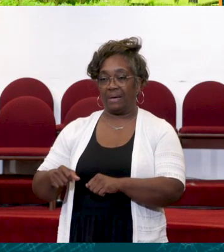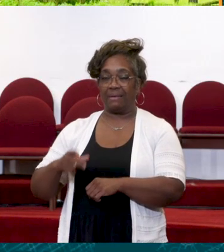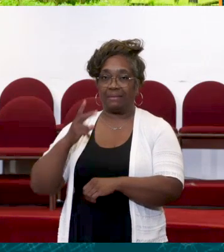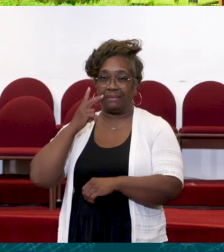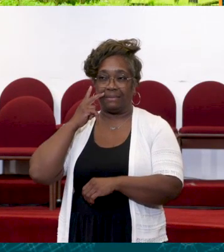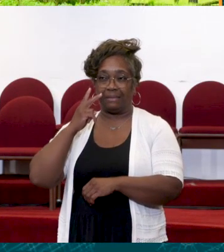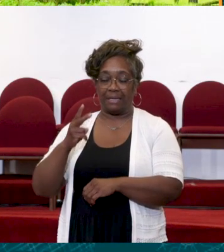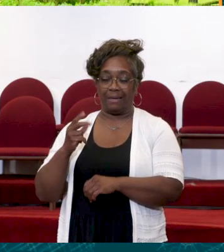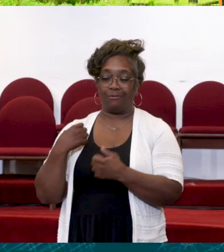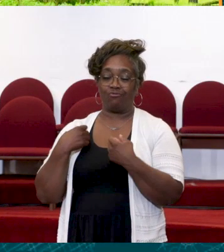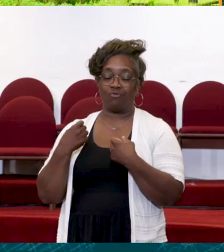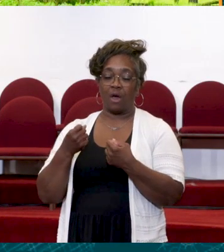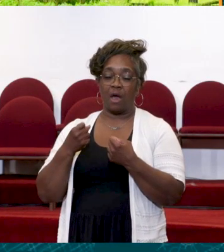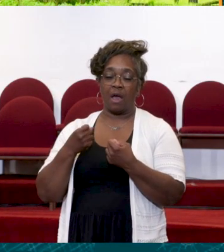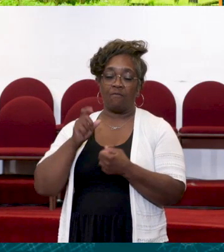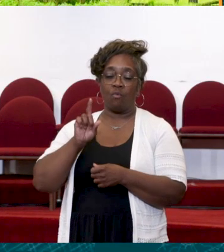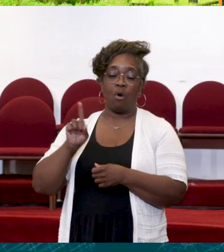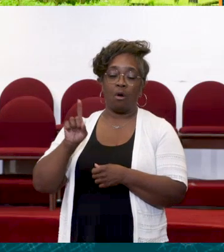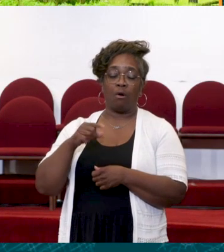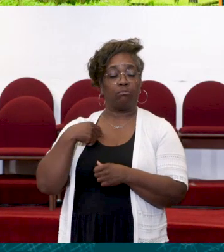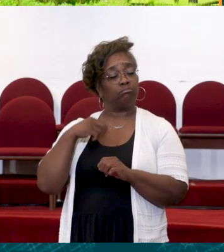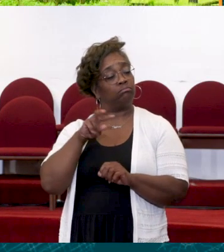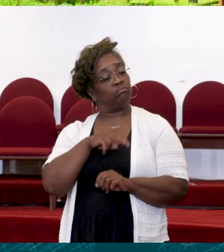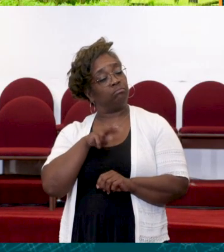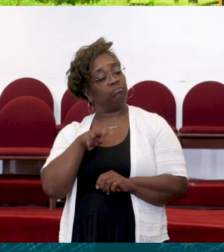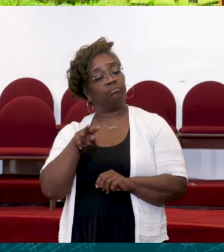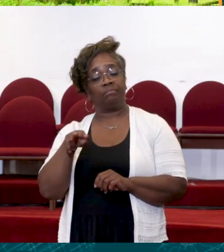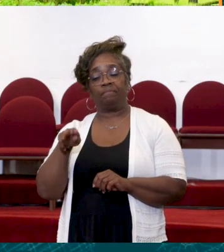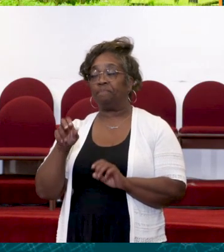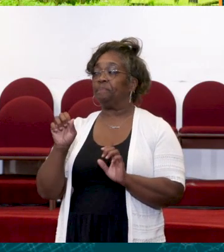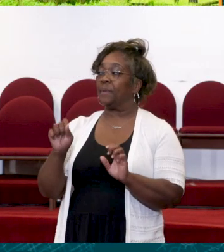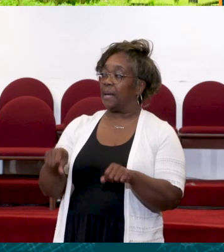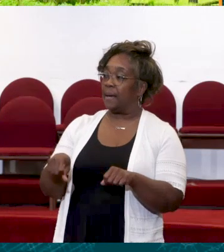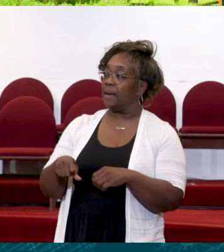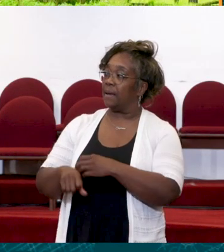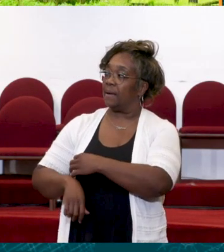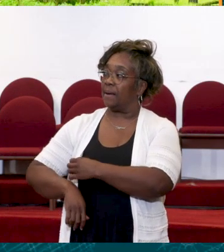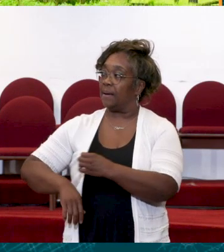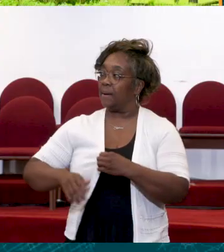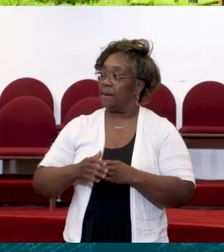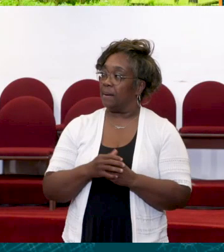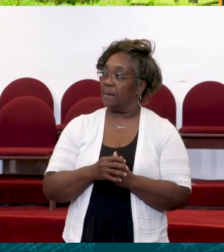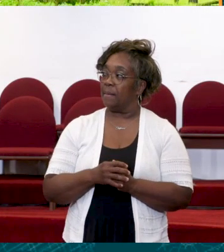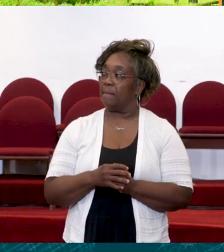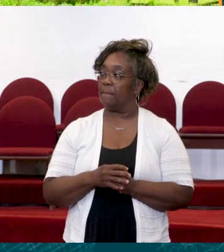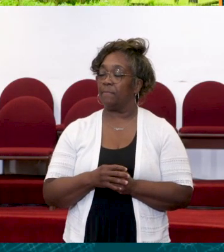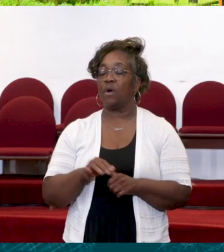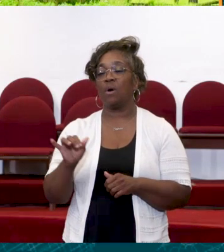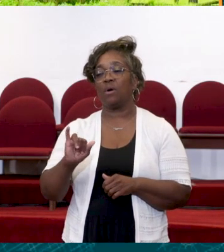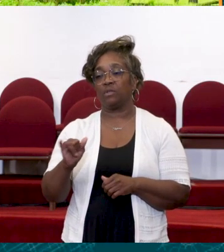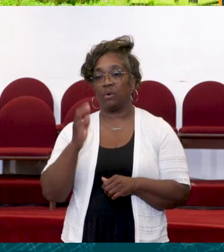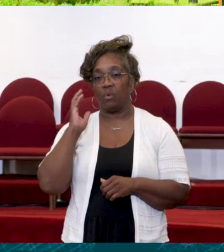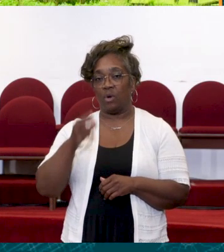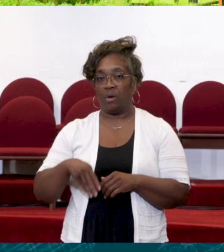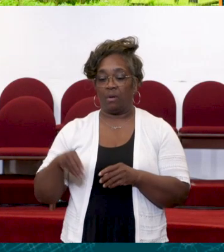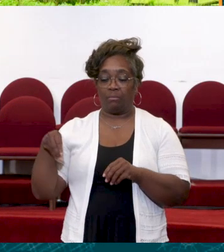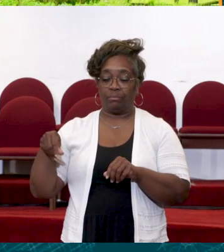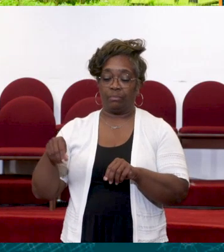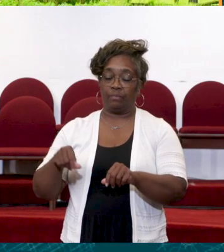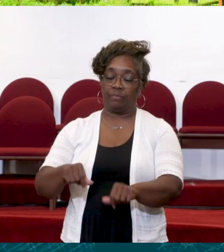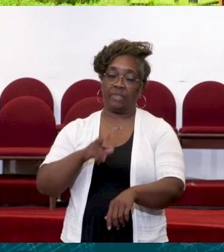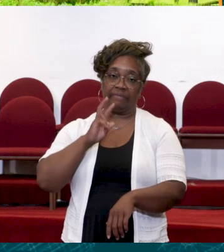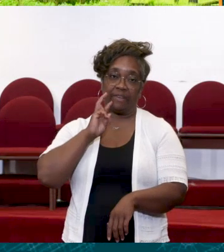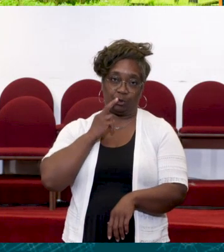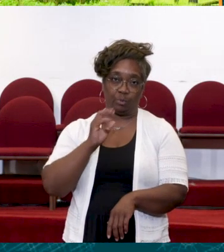are passing by. And then also the neighbors of Van Dyke Lynch voted for raised vegetable gardens. So they will also be